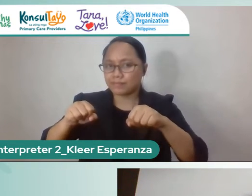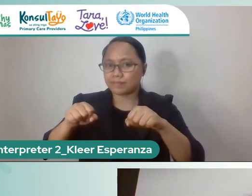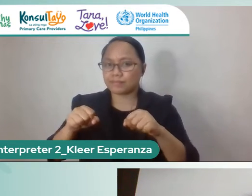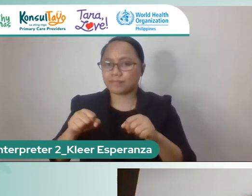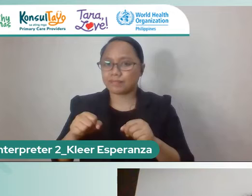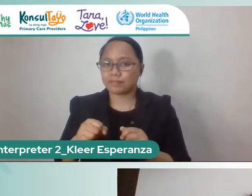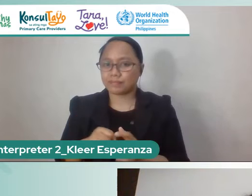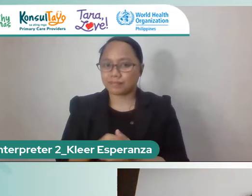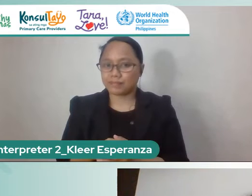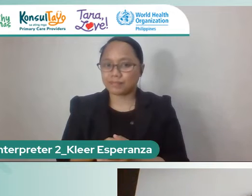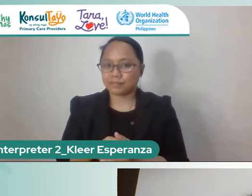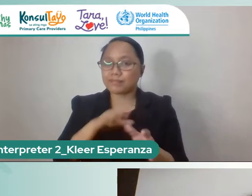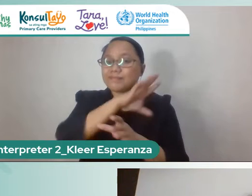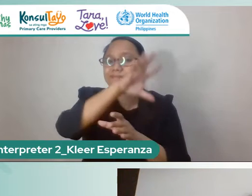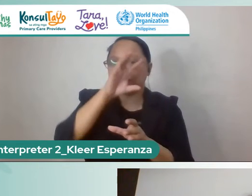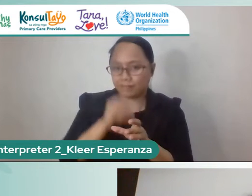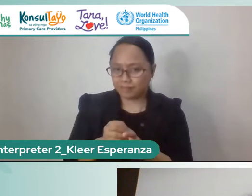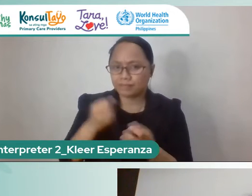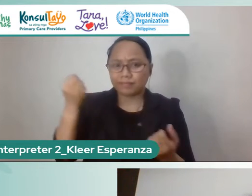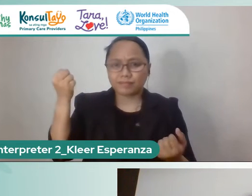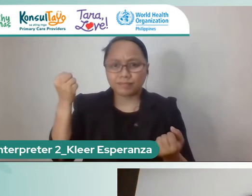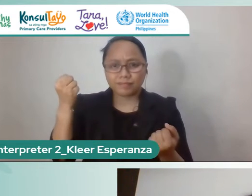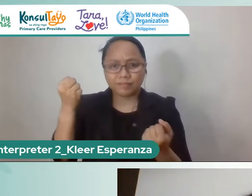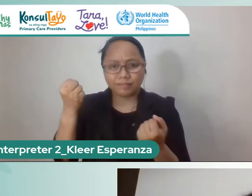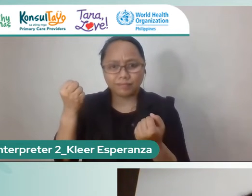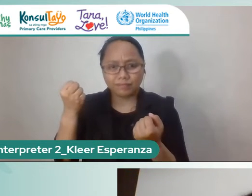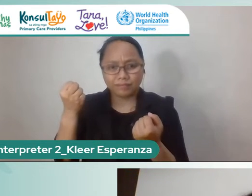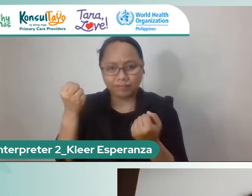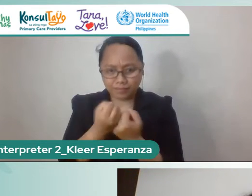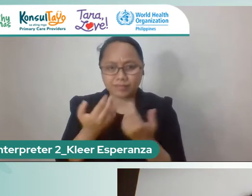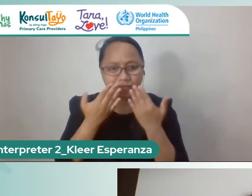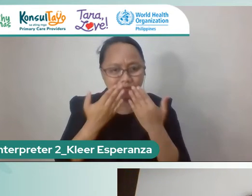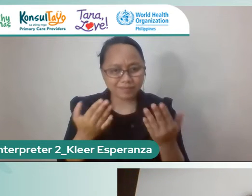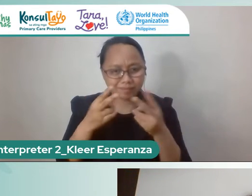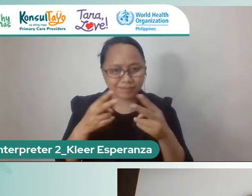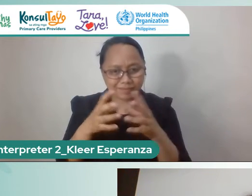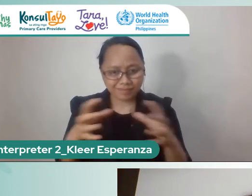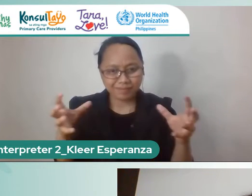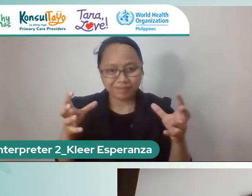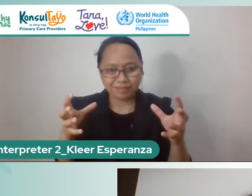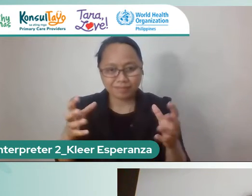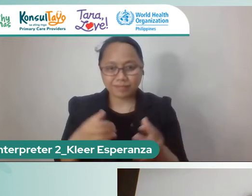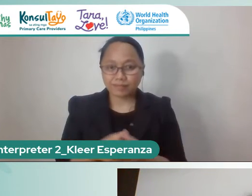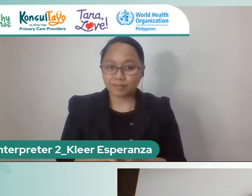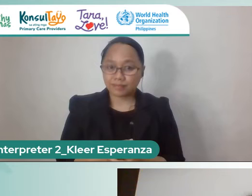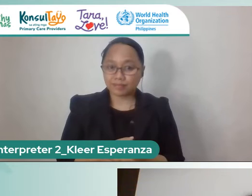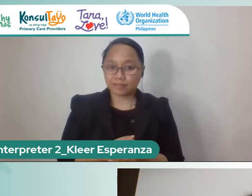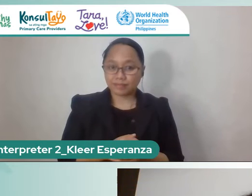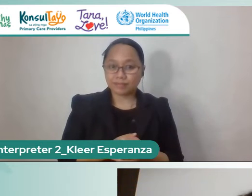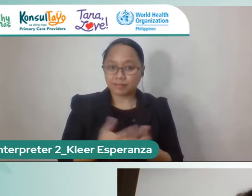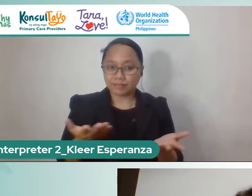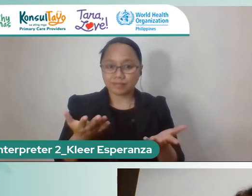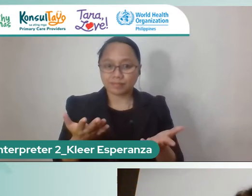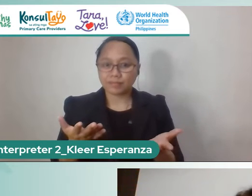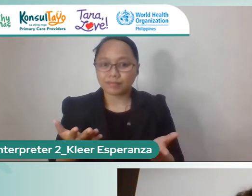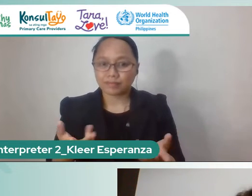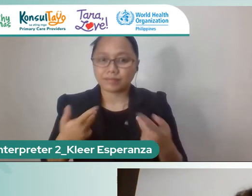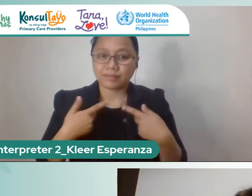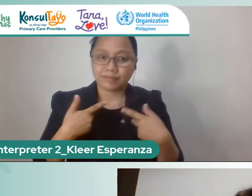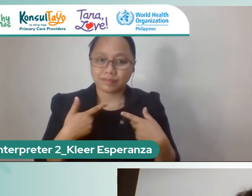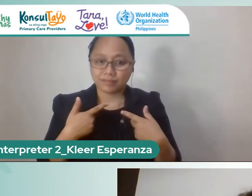Stella. Yes, Dr. Rice. Thank you very much. Even this is not a question related to